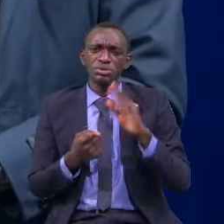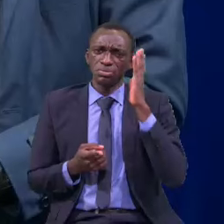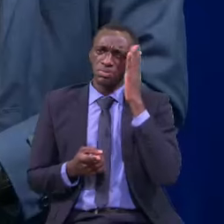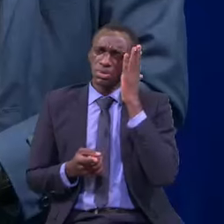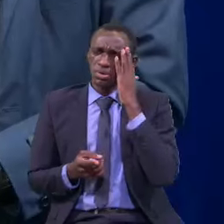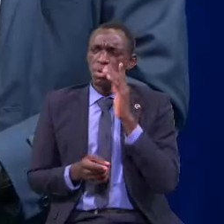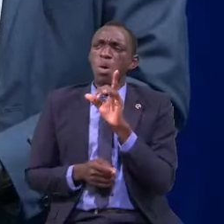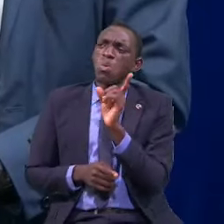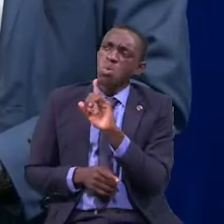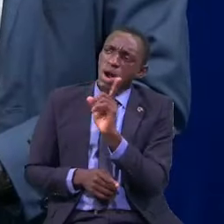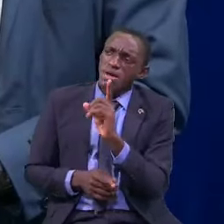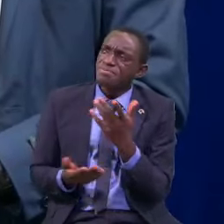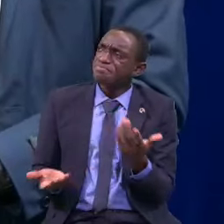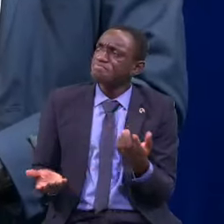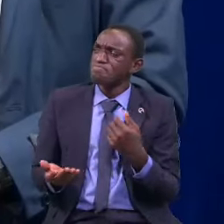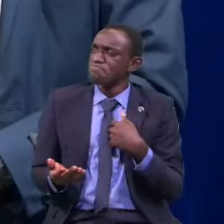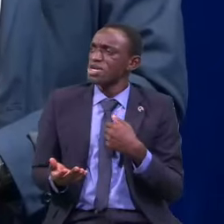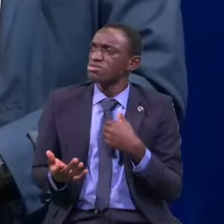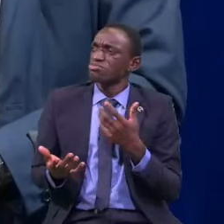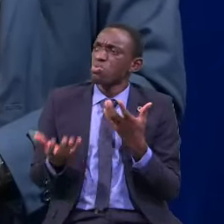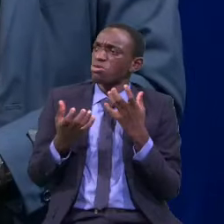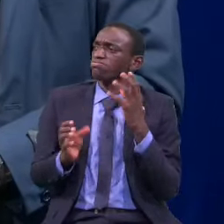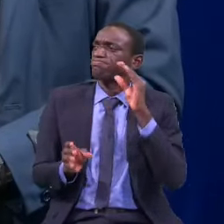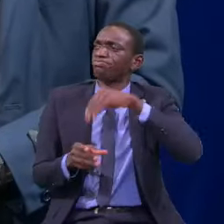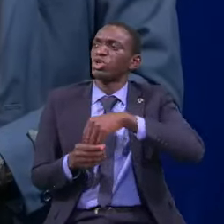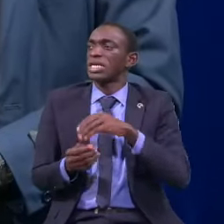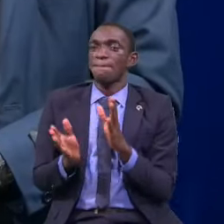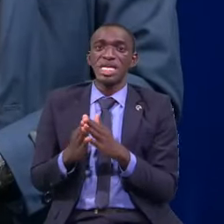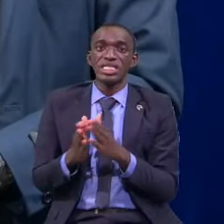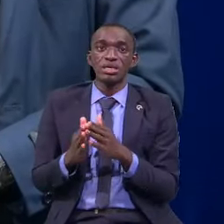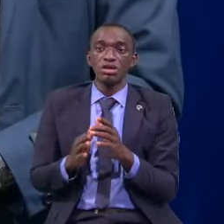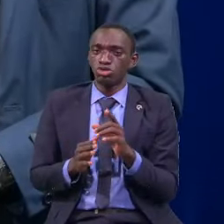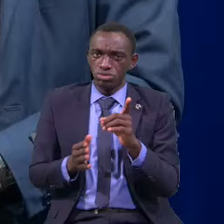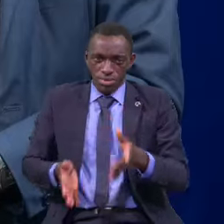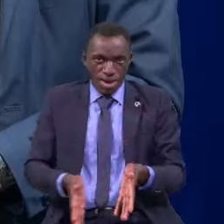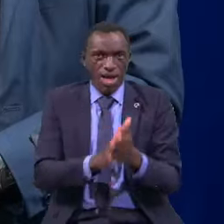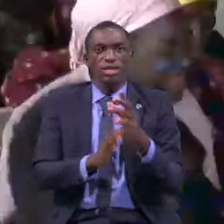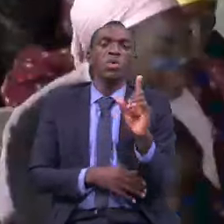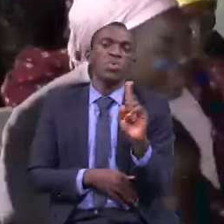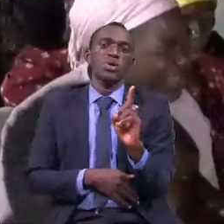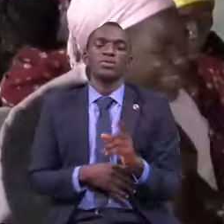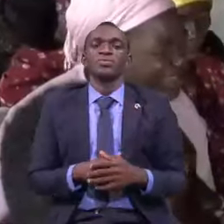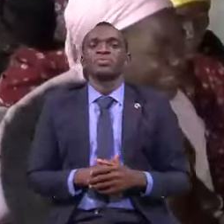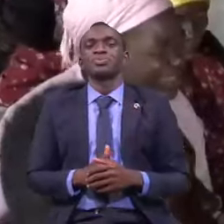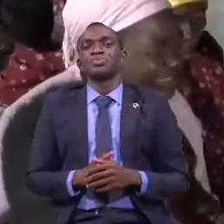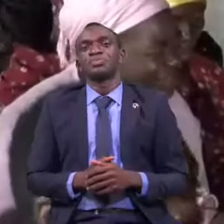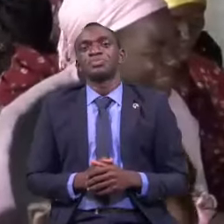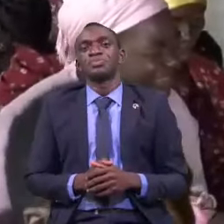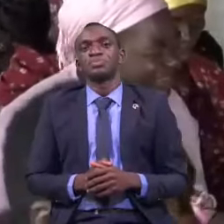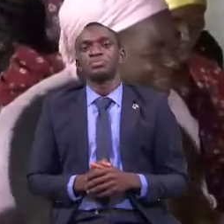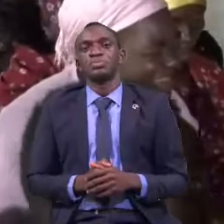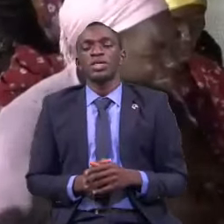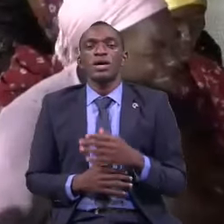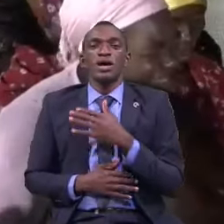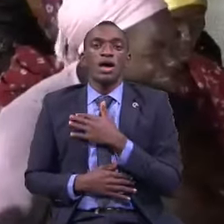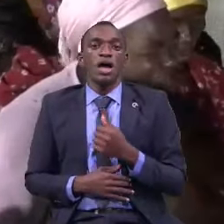meeting will hold in your locality. Vous devez repérer là où ces réunions auront lieu dans vos différentes localités.